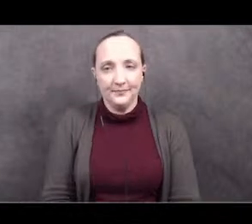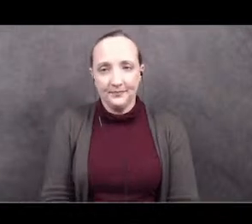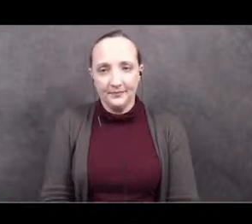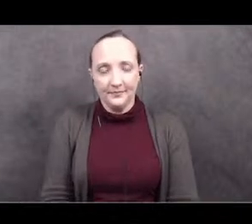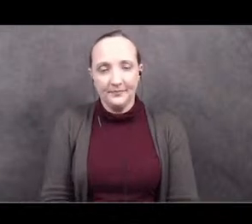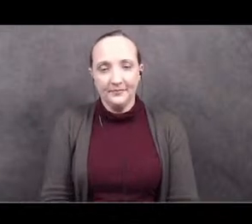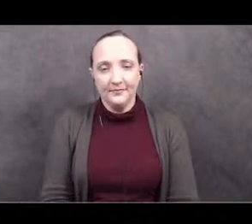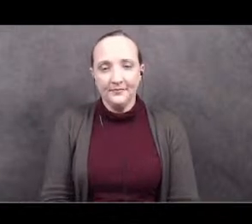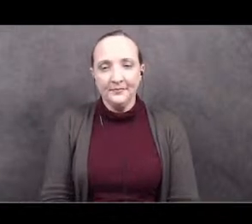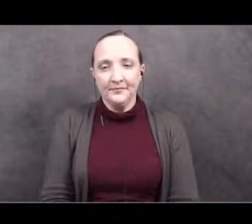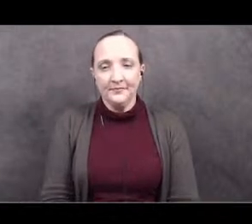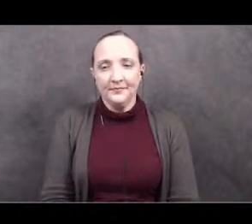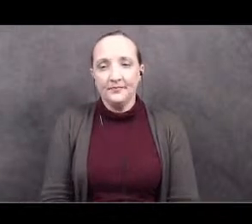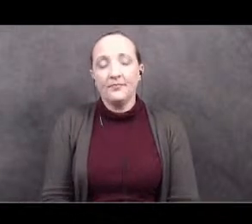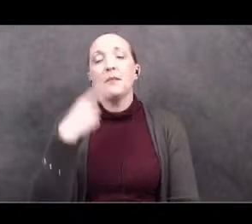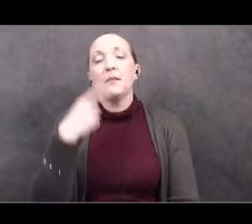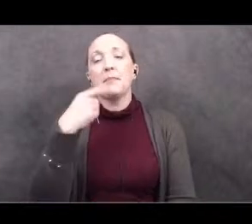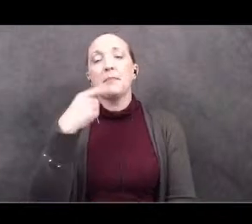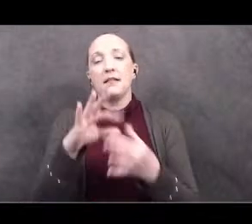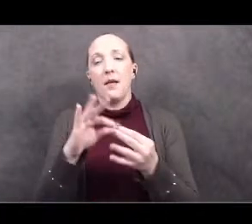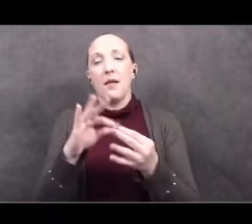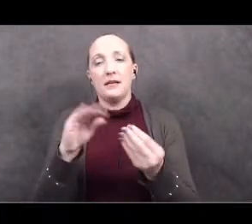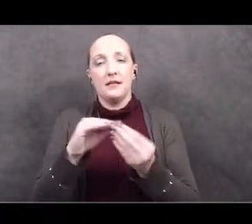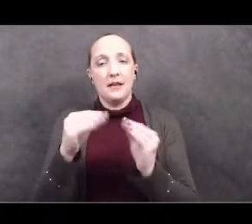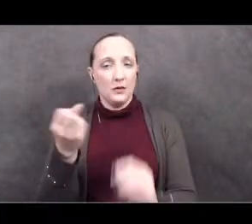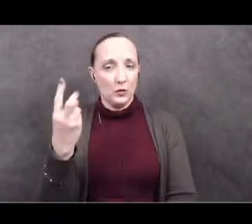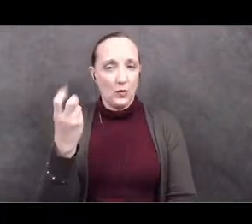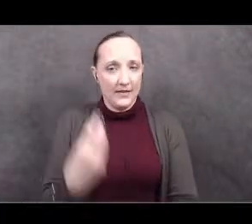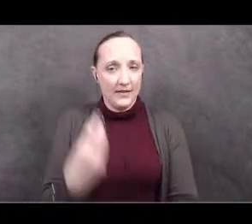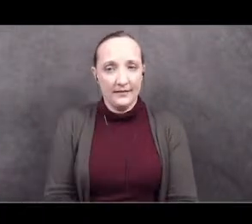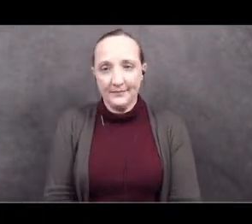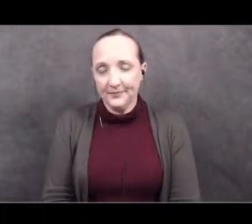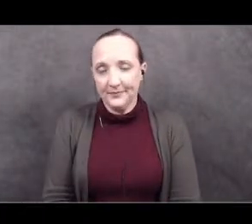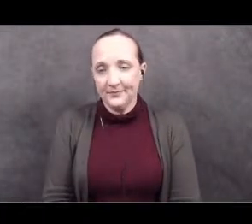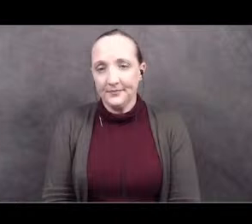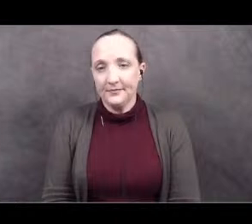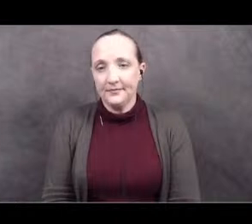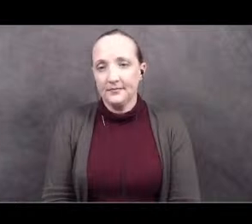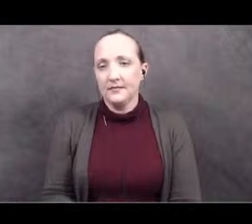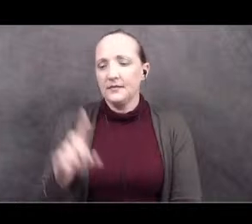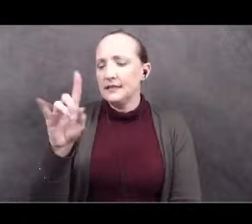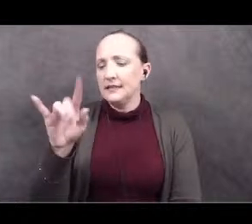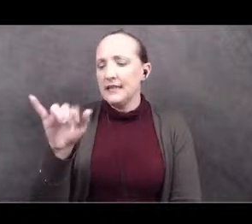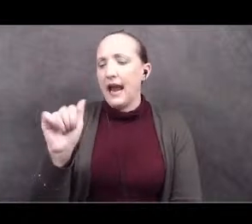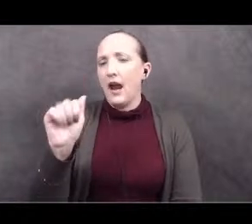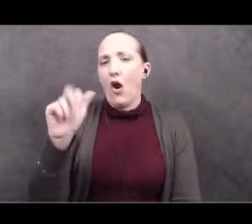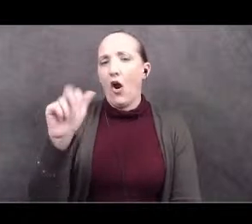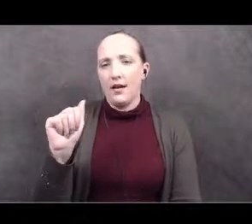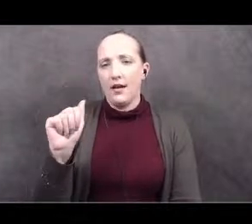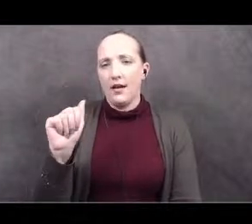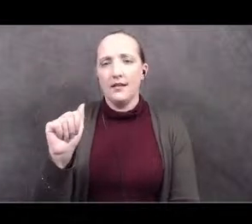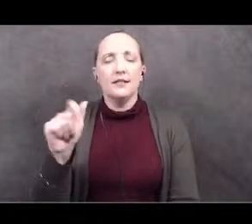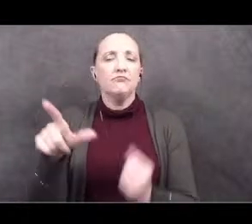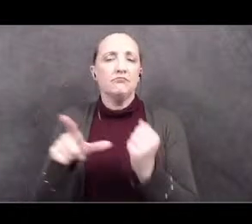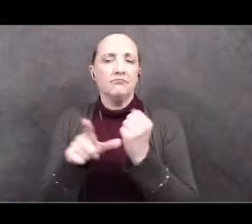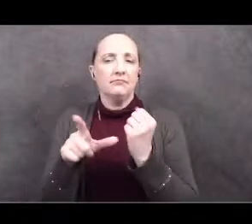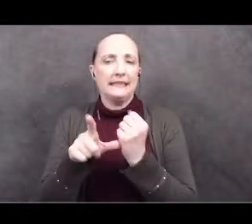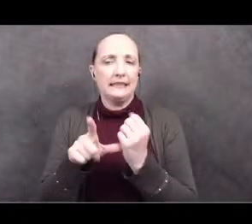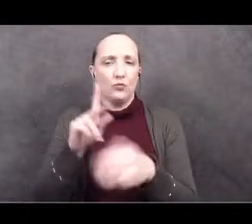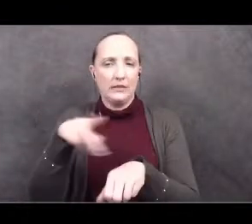Walton Public comment number 12 diara Durham assistant principal